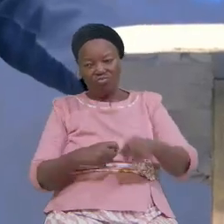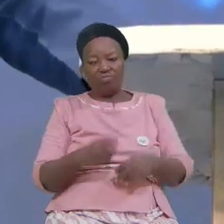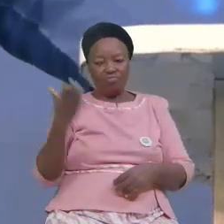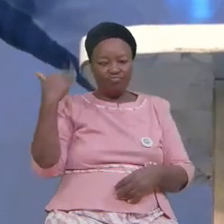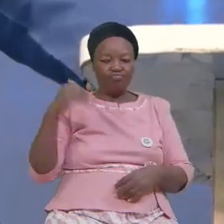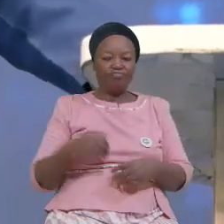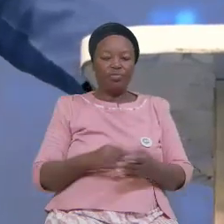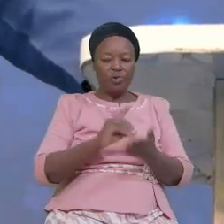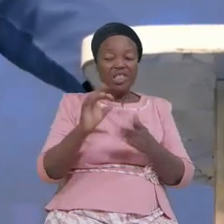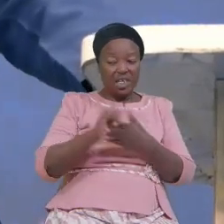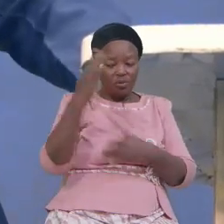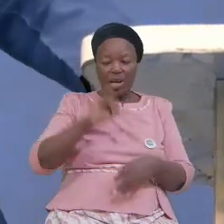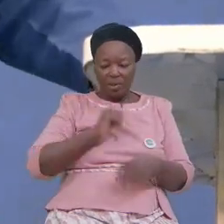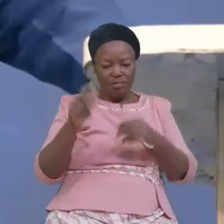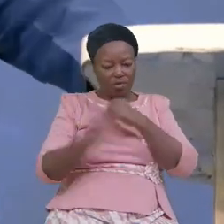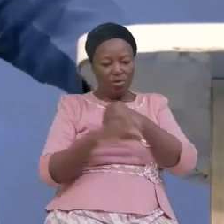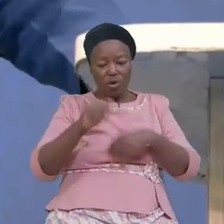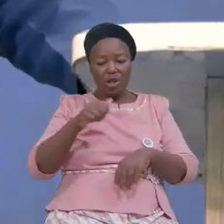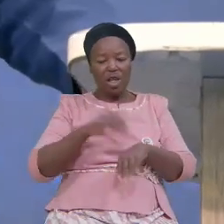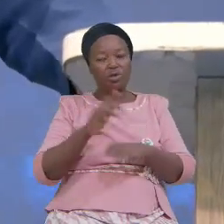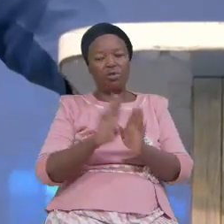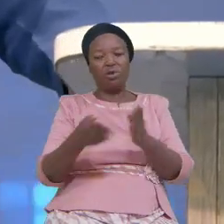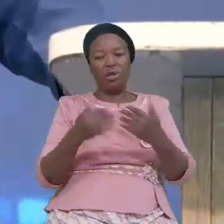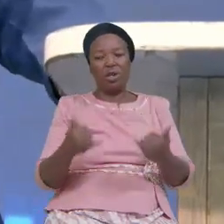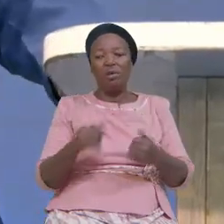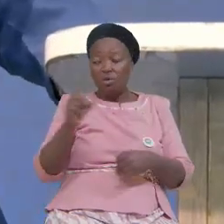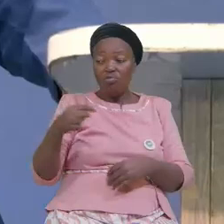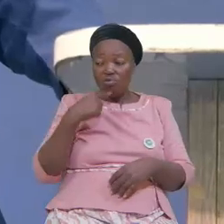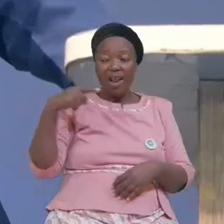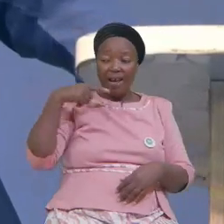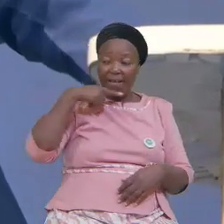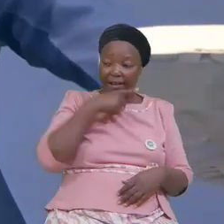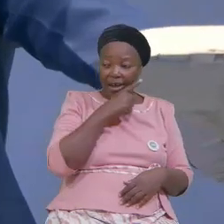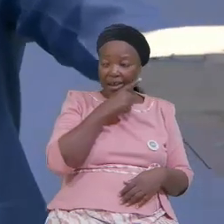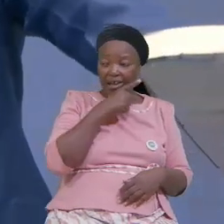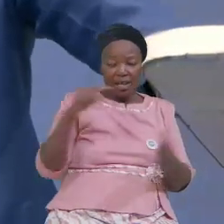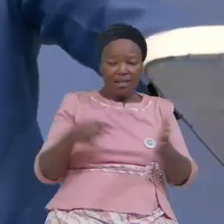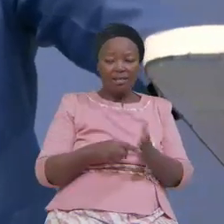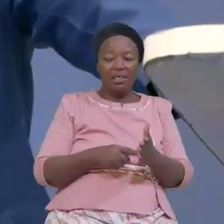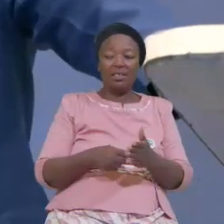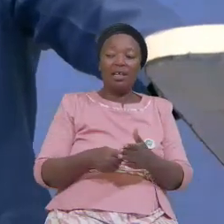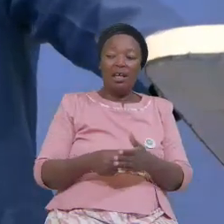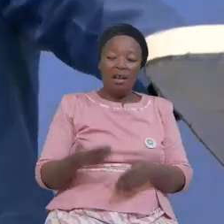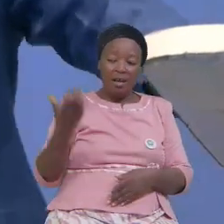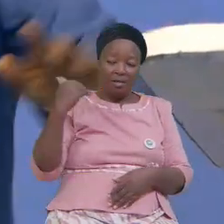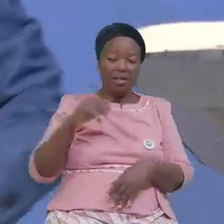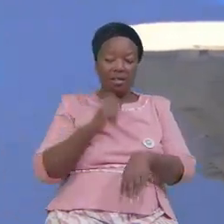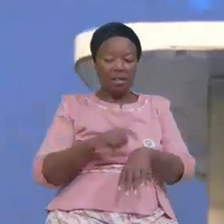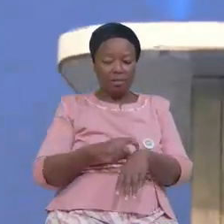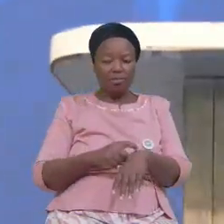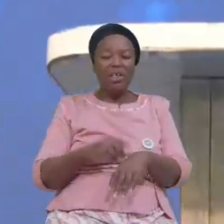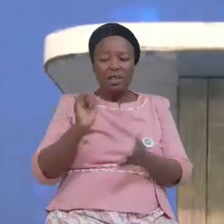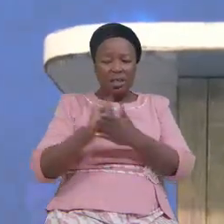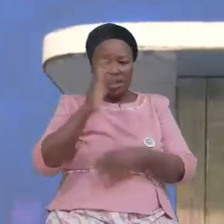why I'm knocking at your door. You told a lie this last time. That's why I'm knocking at your door. And